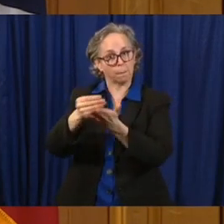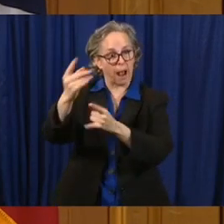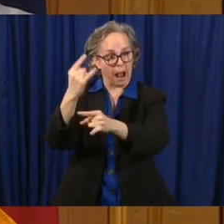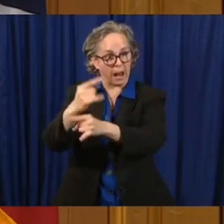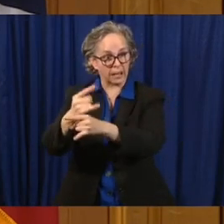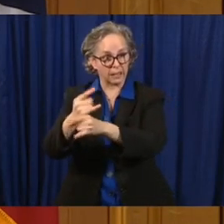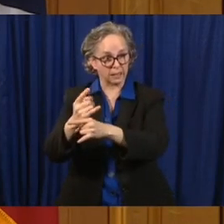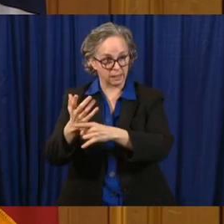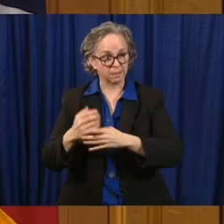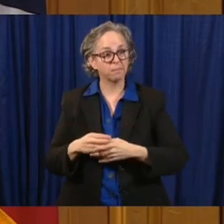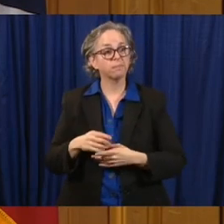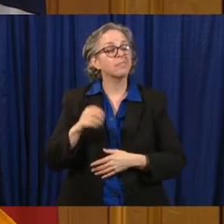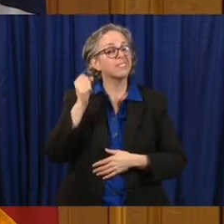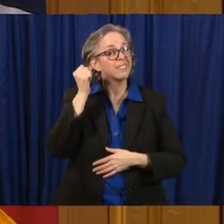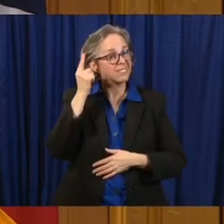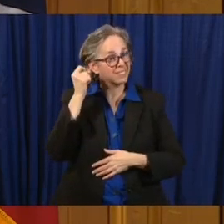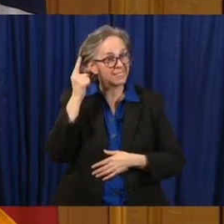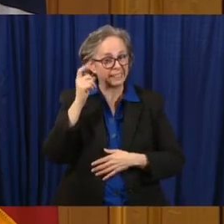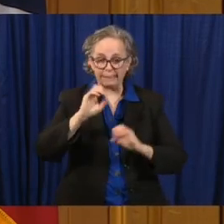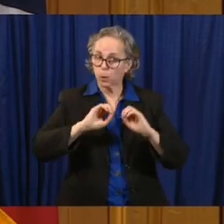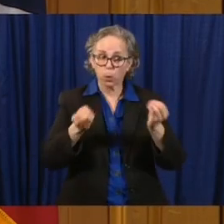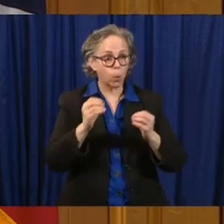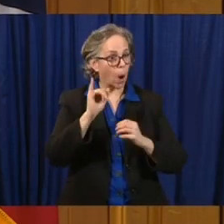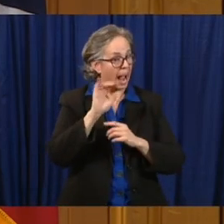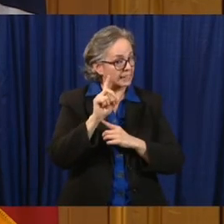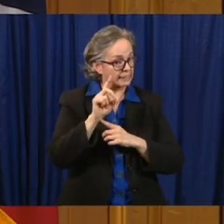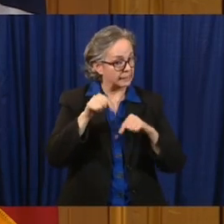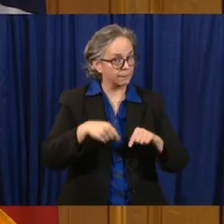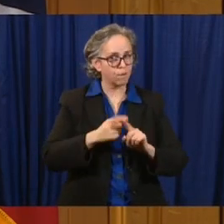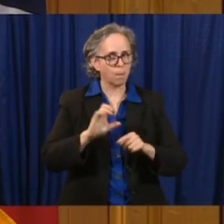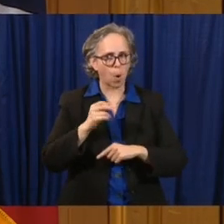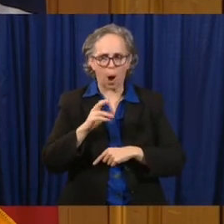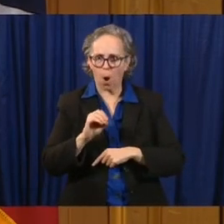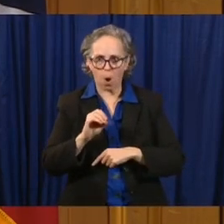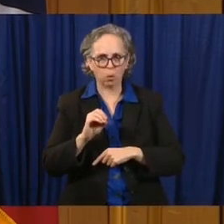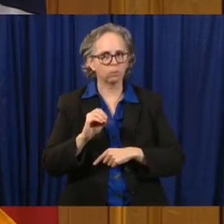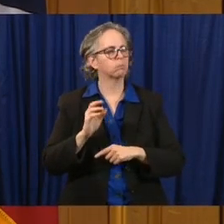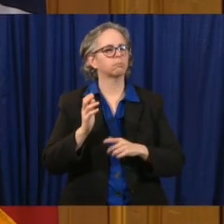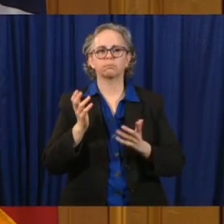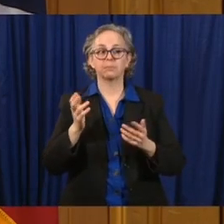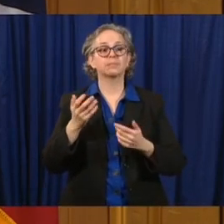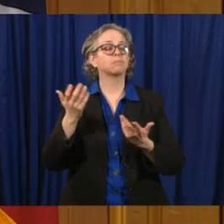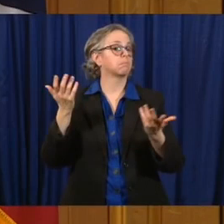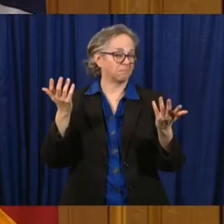the state of Ohio. This is necessary because we've had